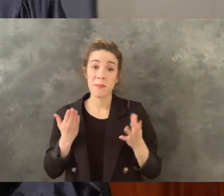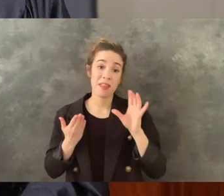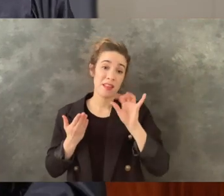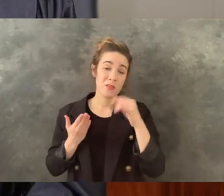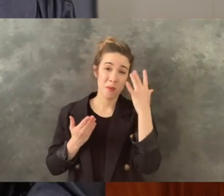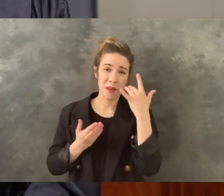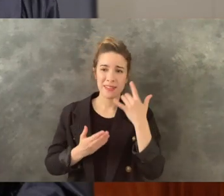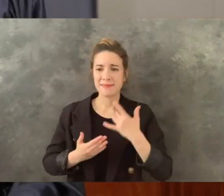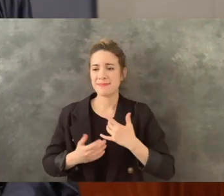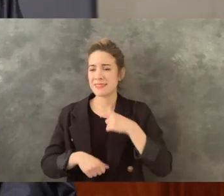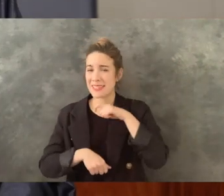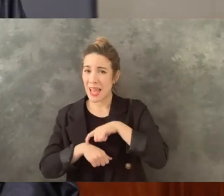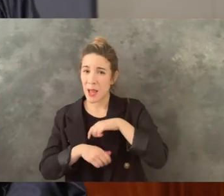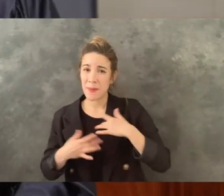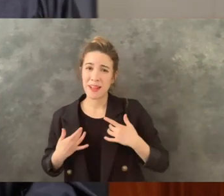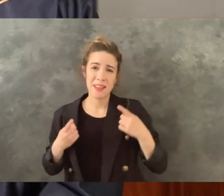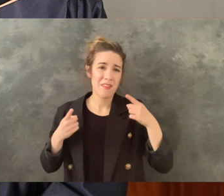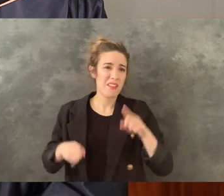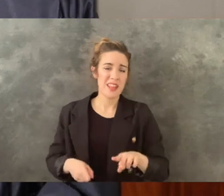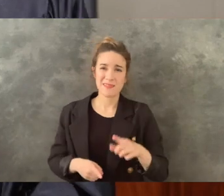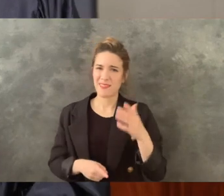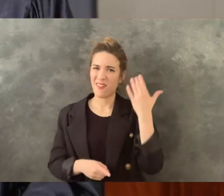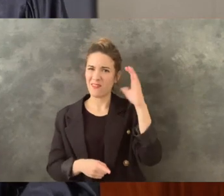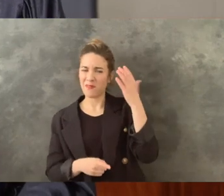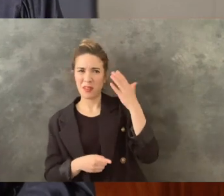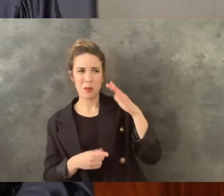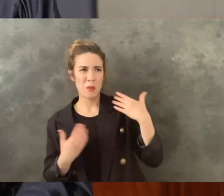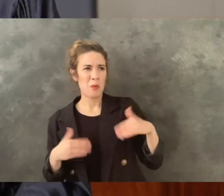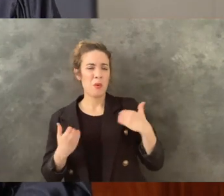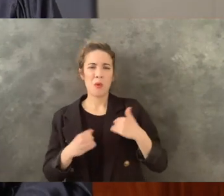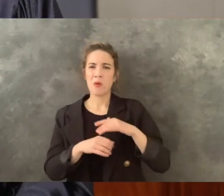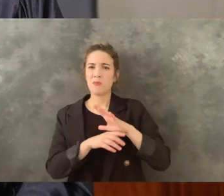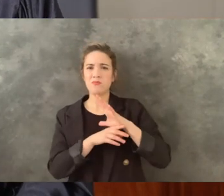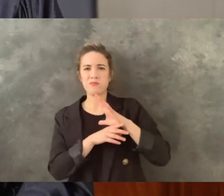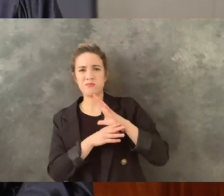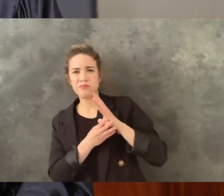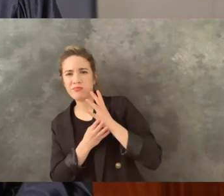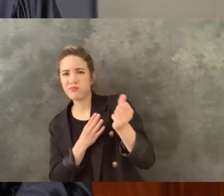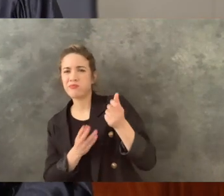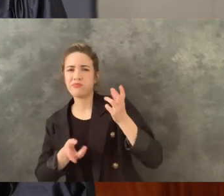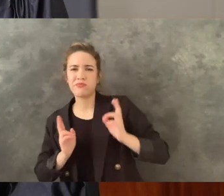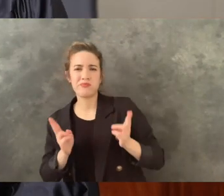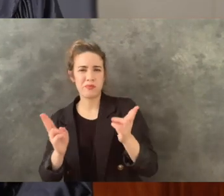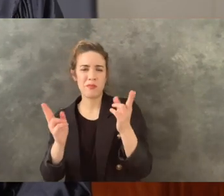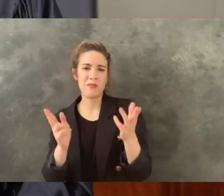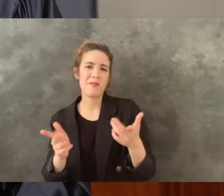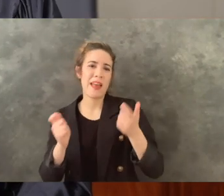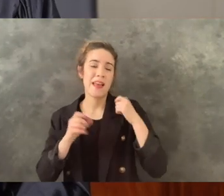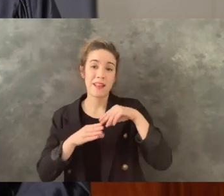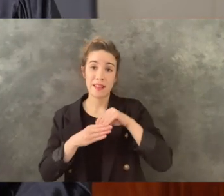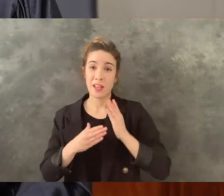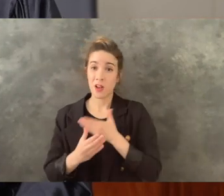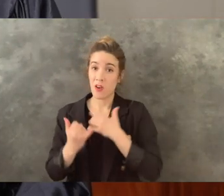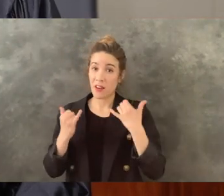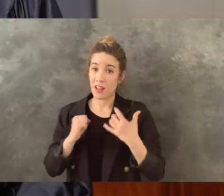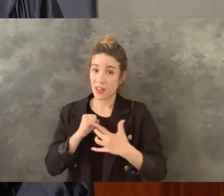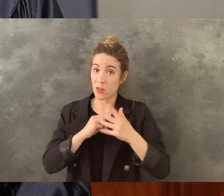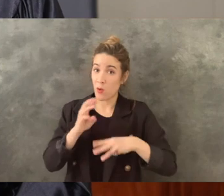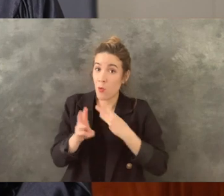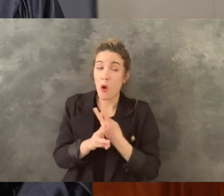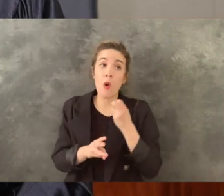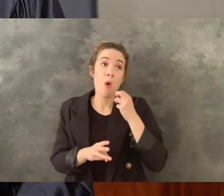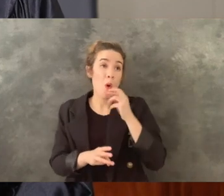that's because time and events seem to move so rapidly in our modern technological world. Or maybe it's because you've been